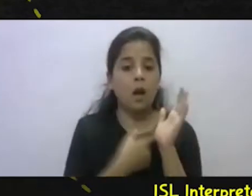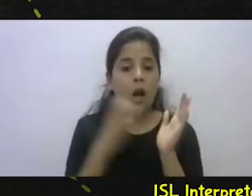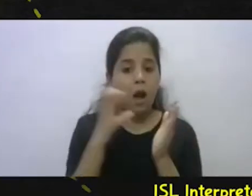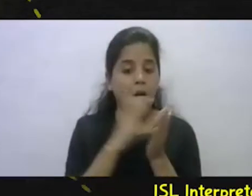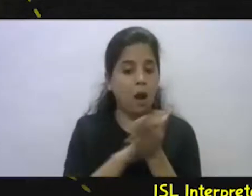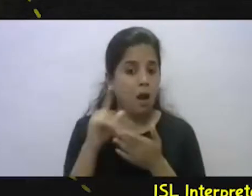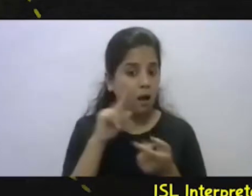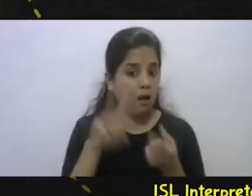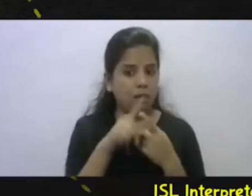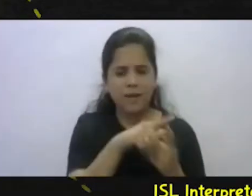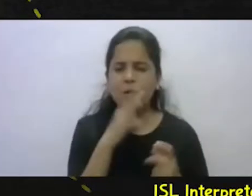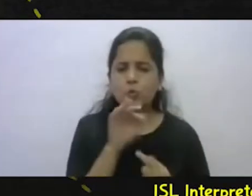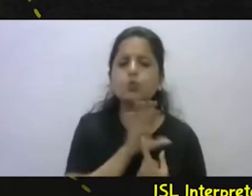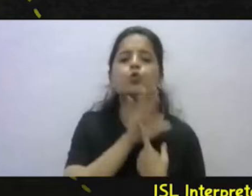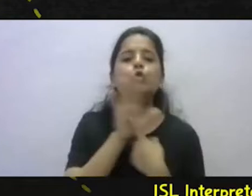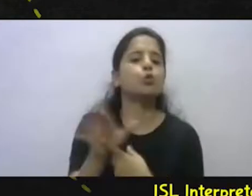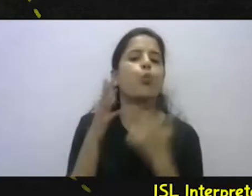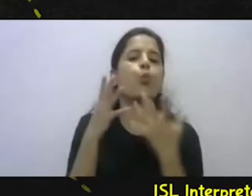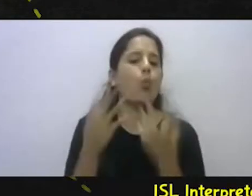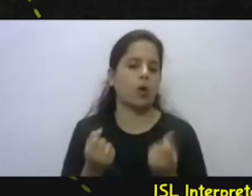to anyway highlight the